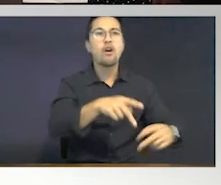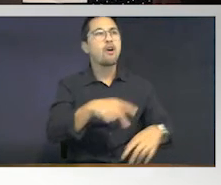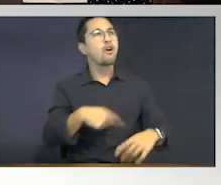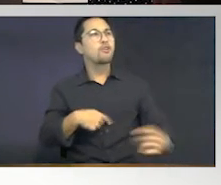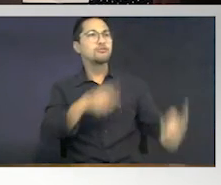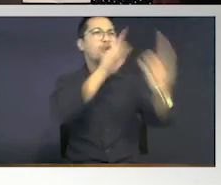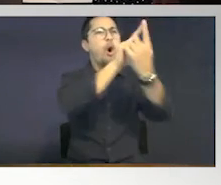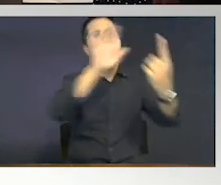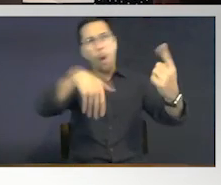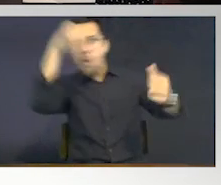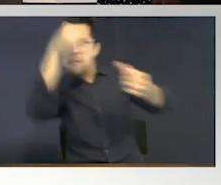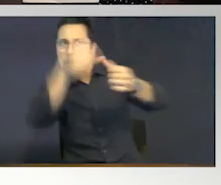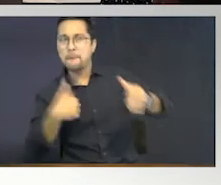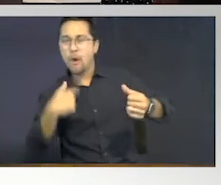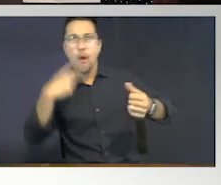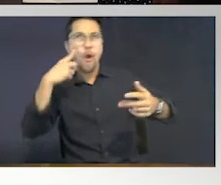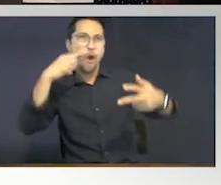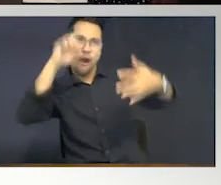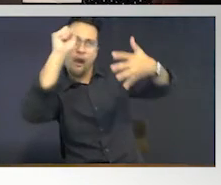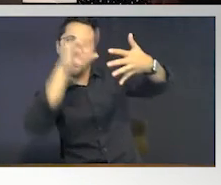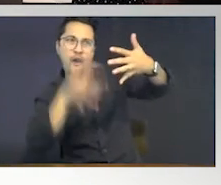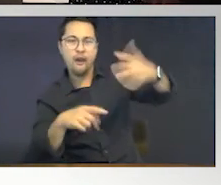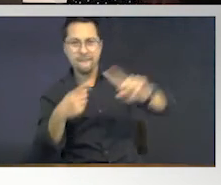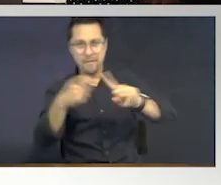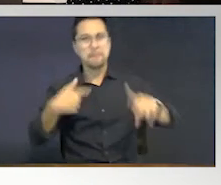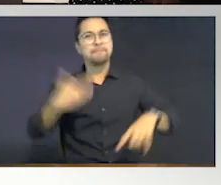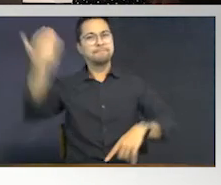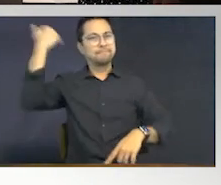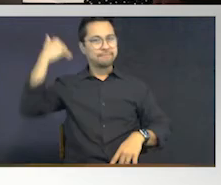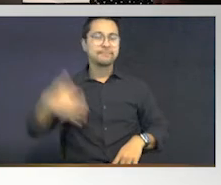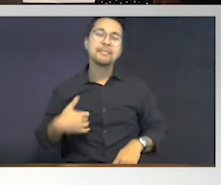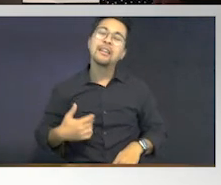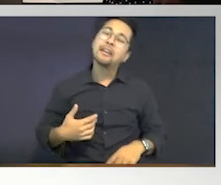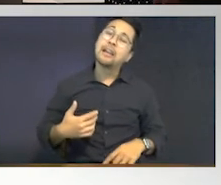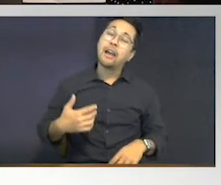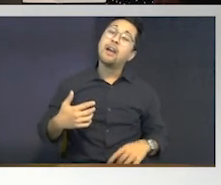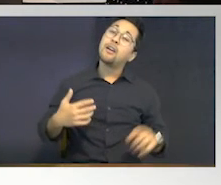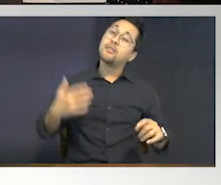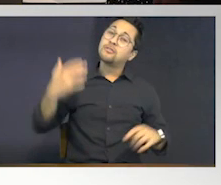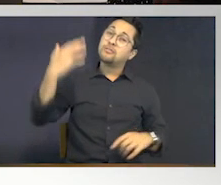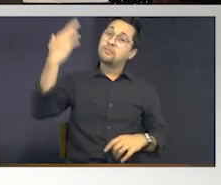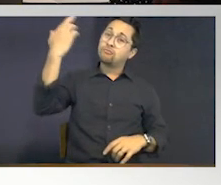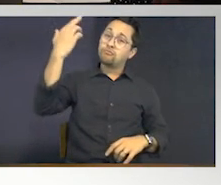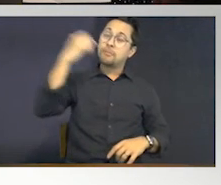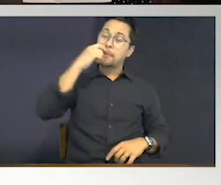those past experiences, because it just does usually make a better experience going forward. But